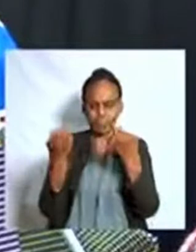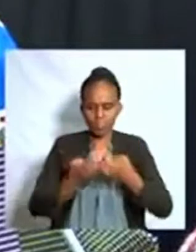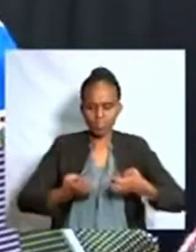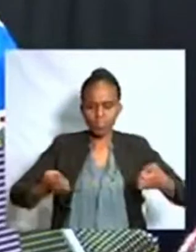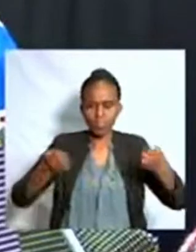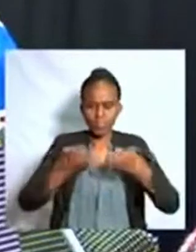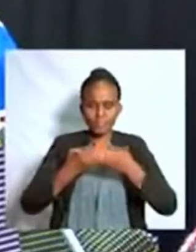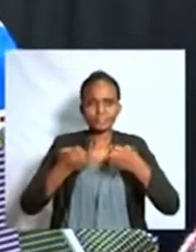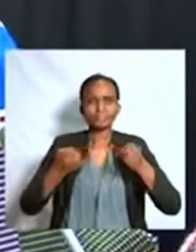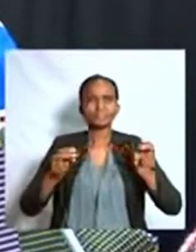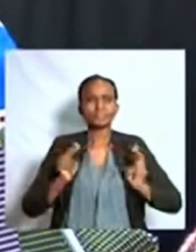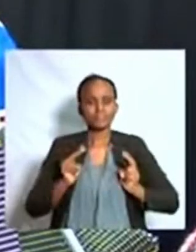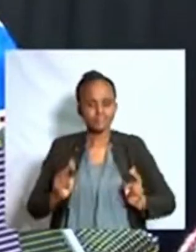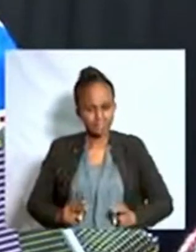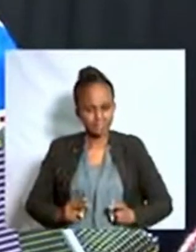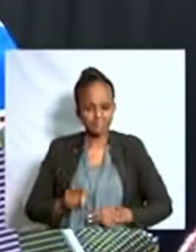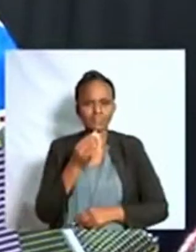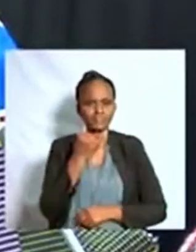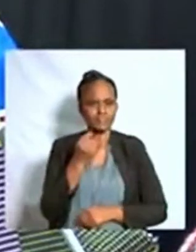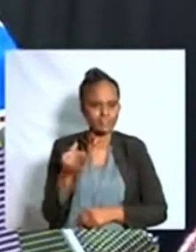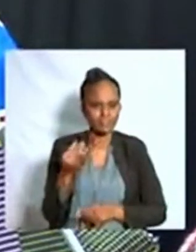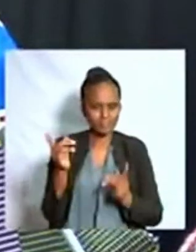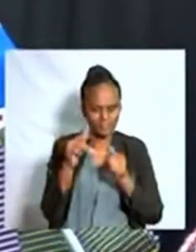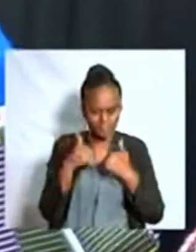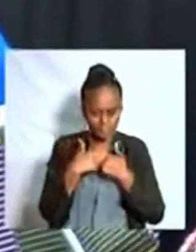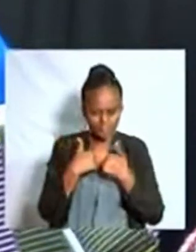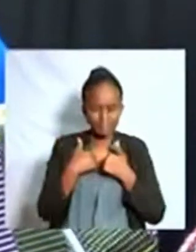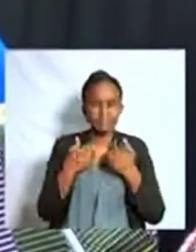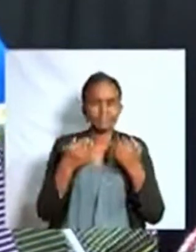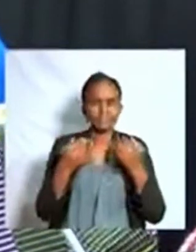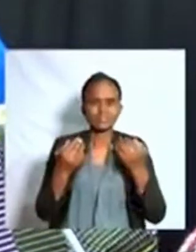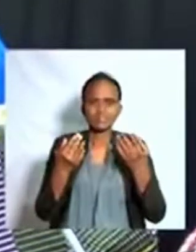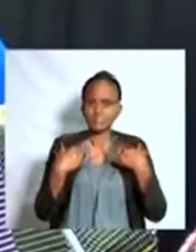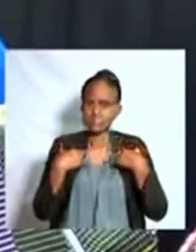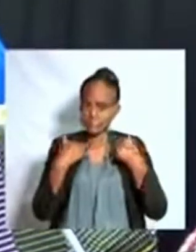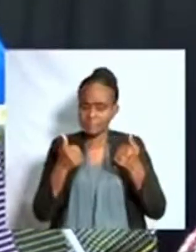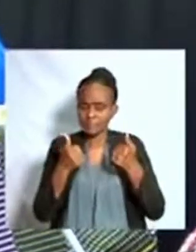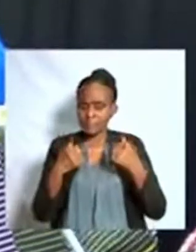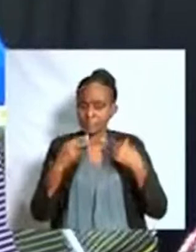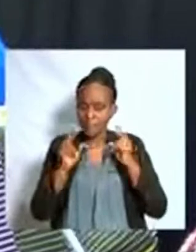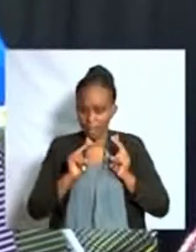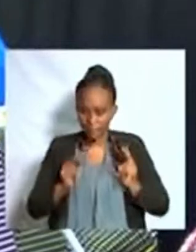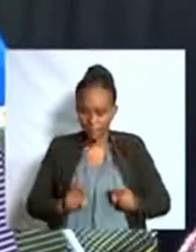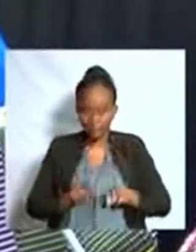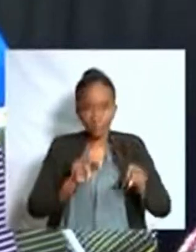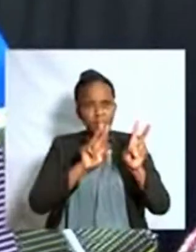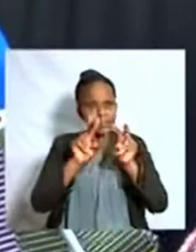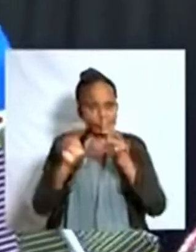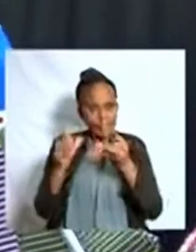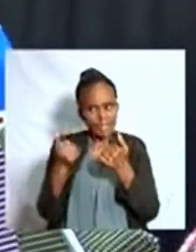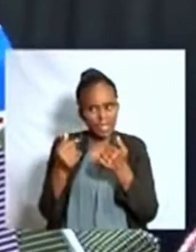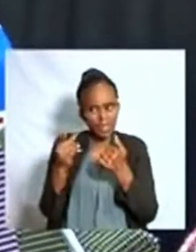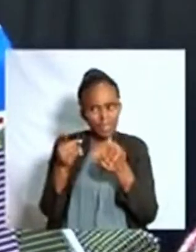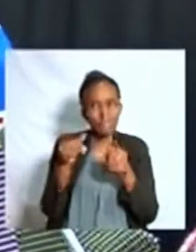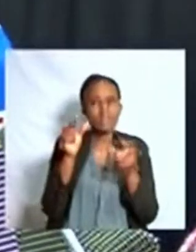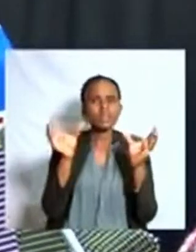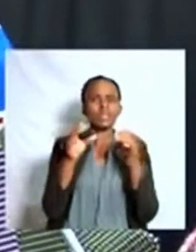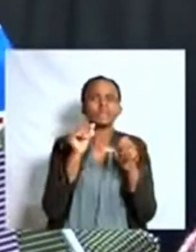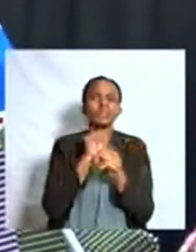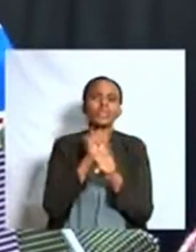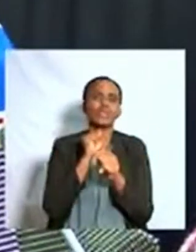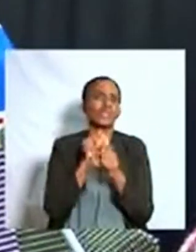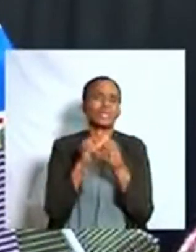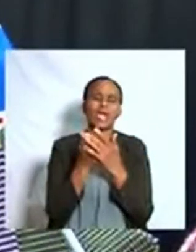environmental health issues, where you have health inspectors. So now, how is this council operating,